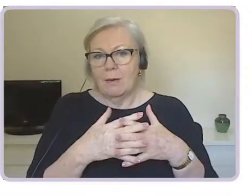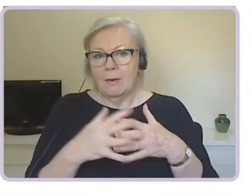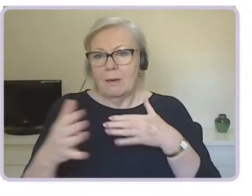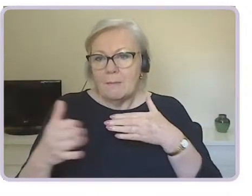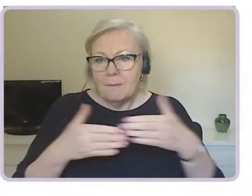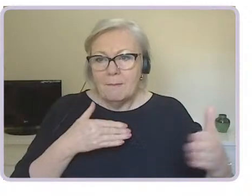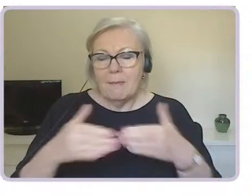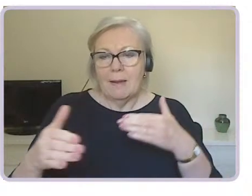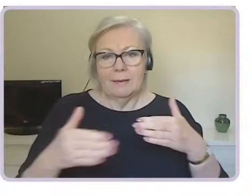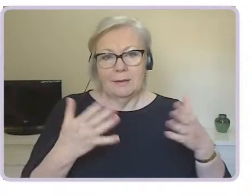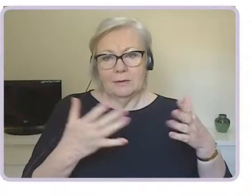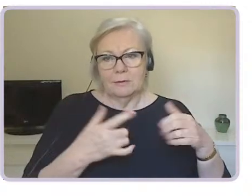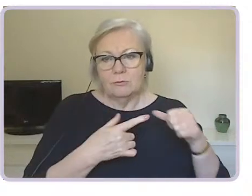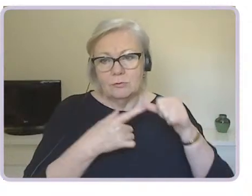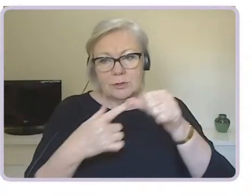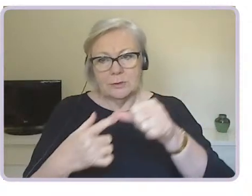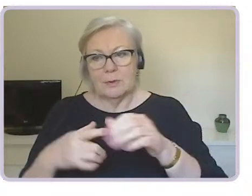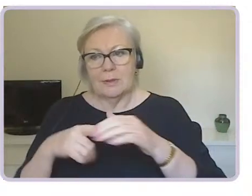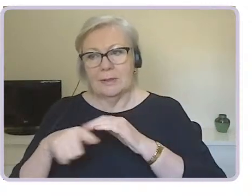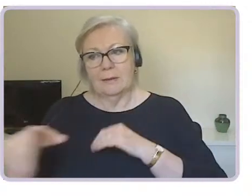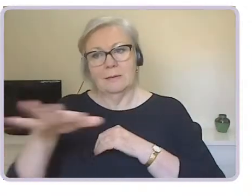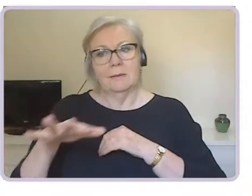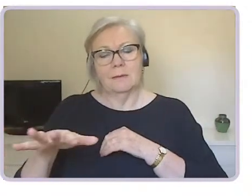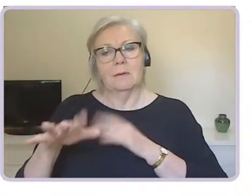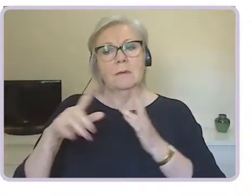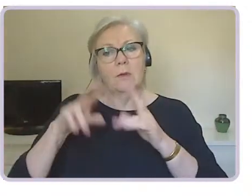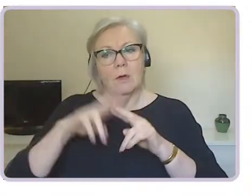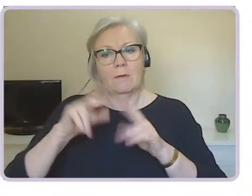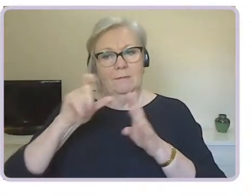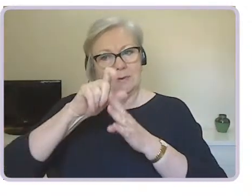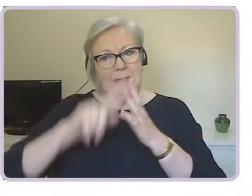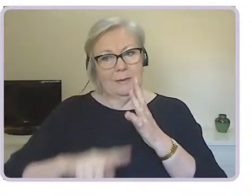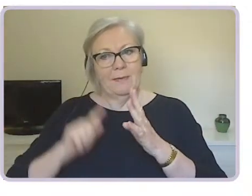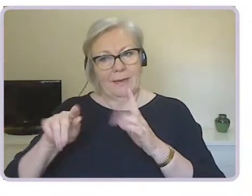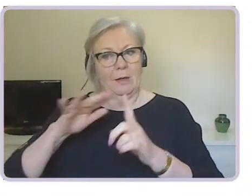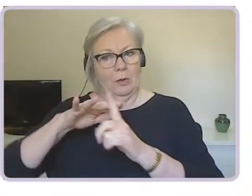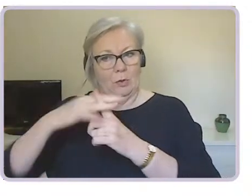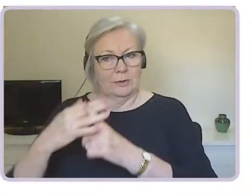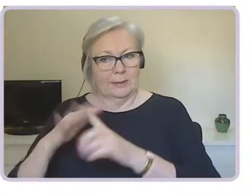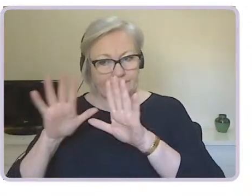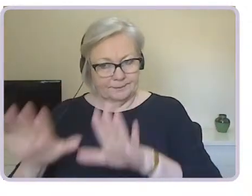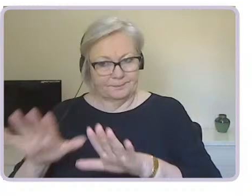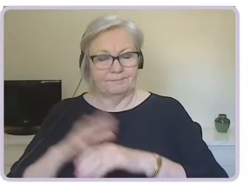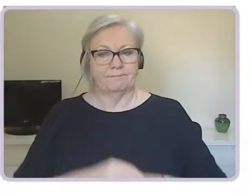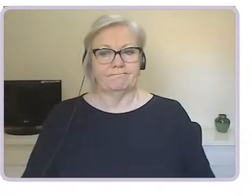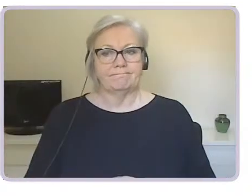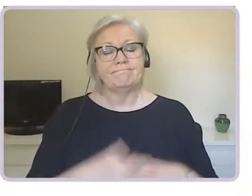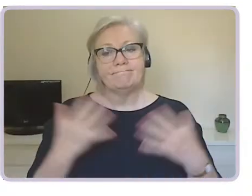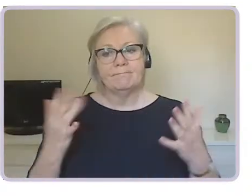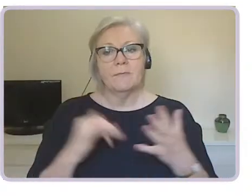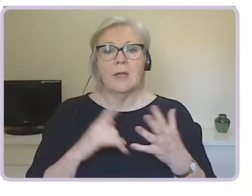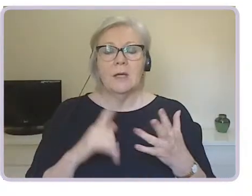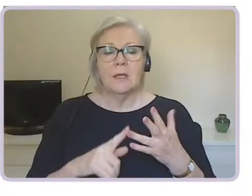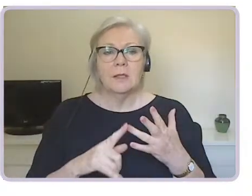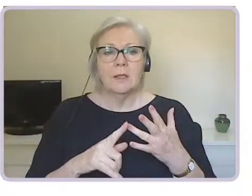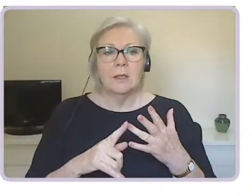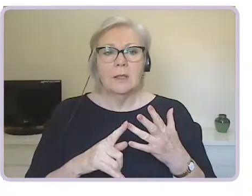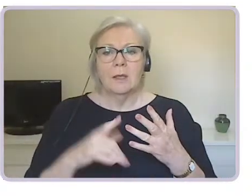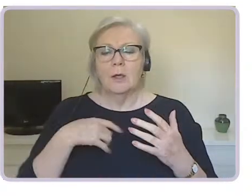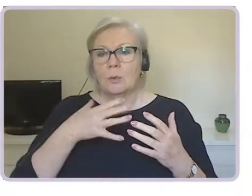response in the disability context. So I'm just going to take a